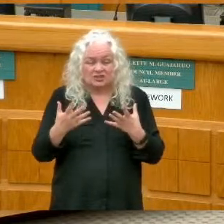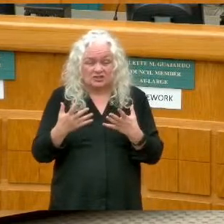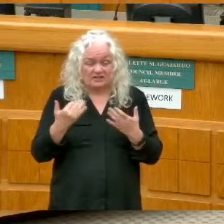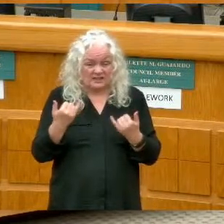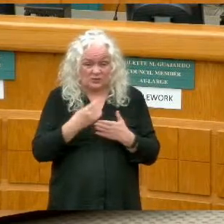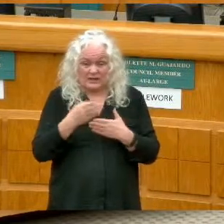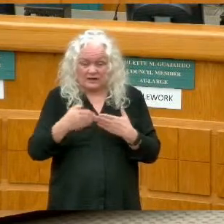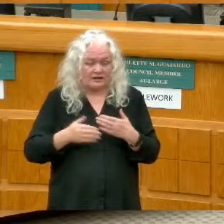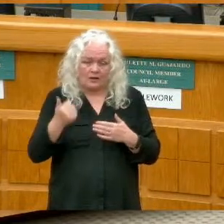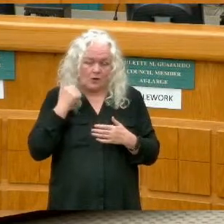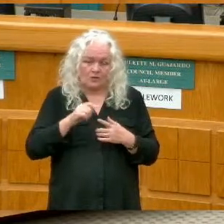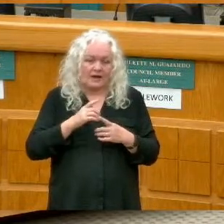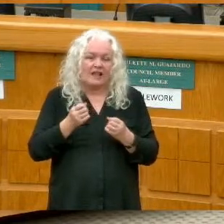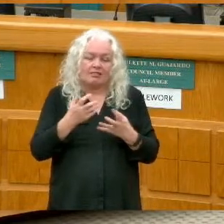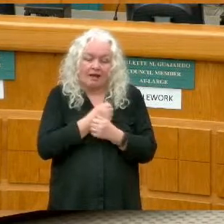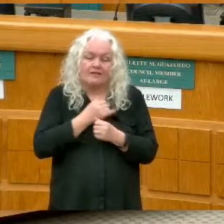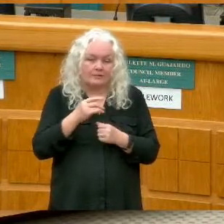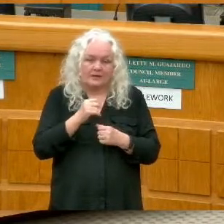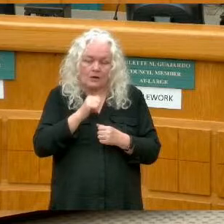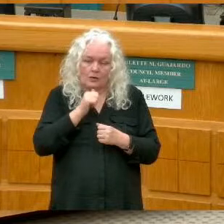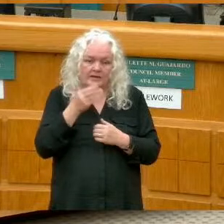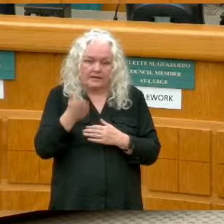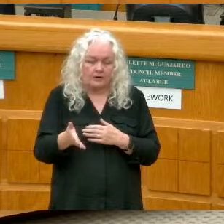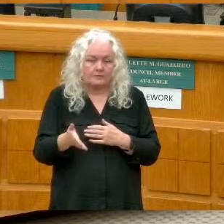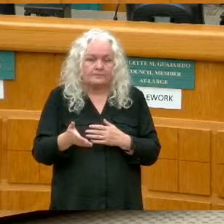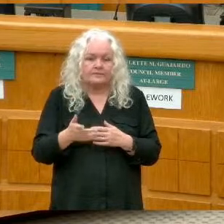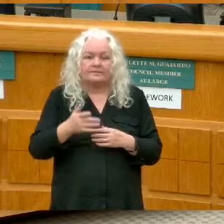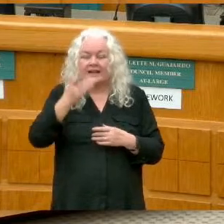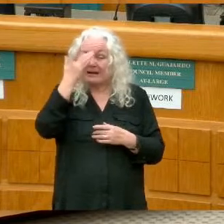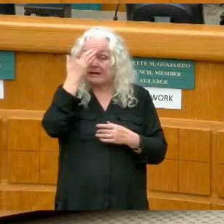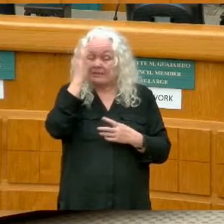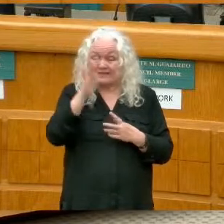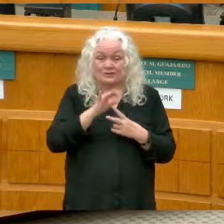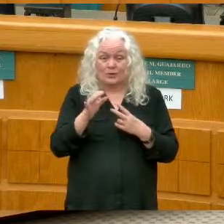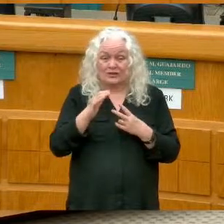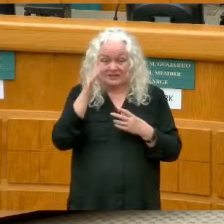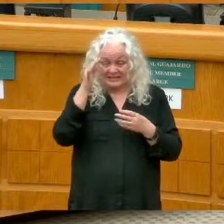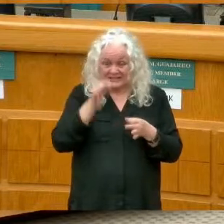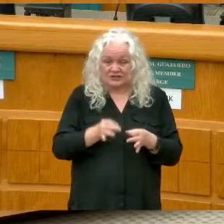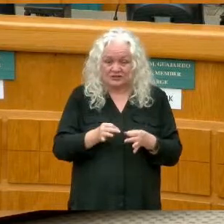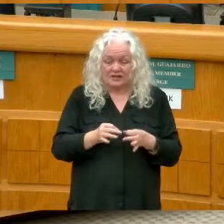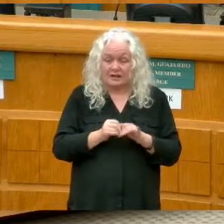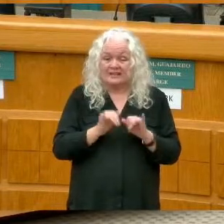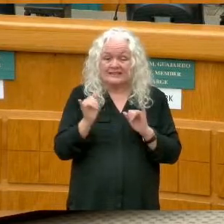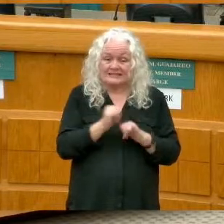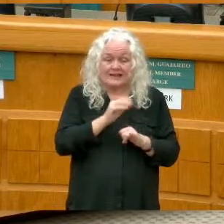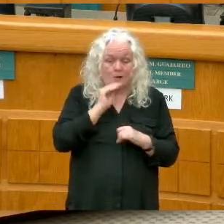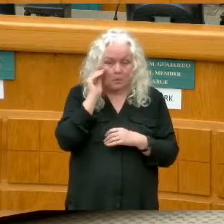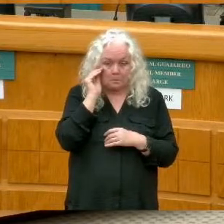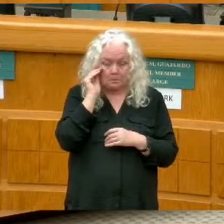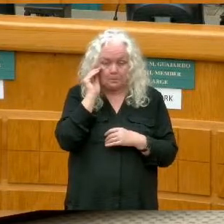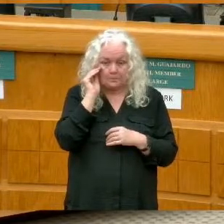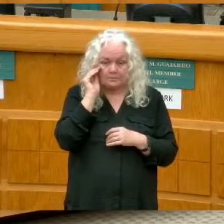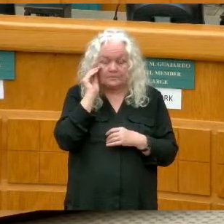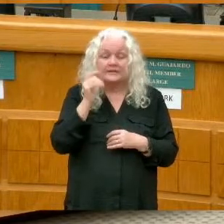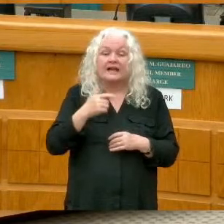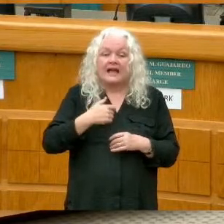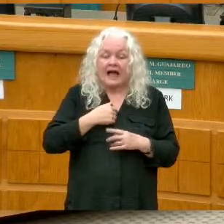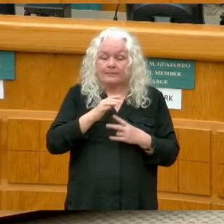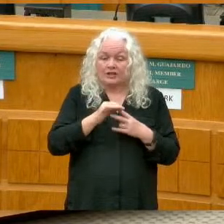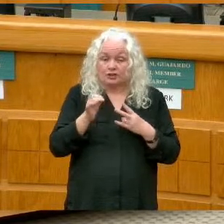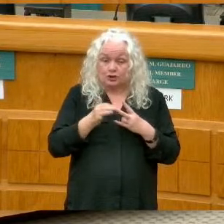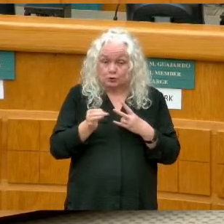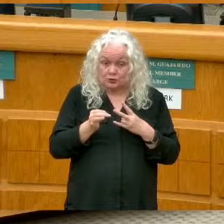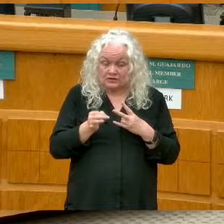it. I'm going to make the smart choice, and I'm going to stay home. And I'm going to